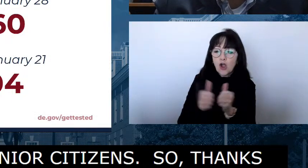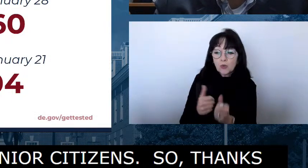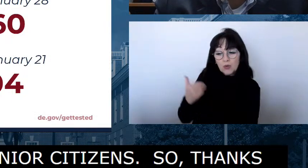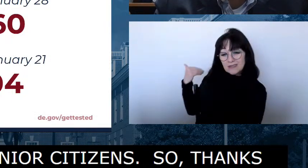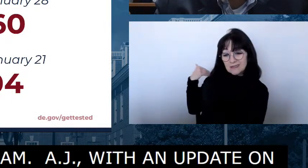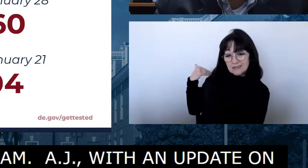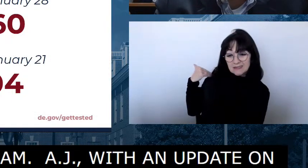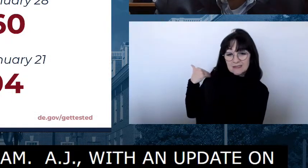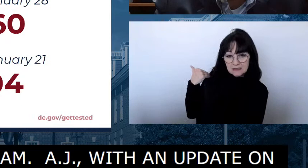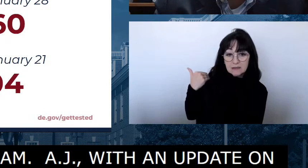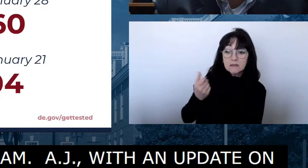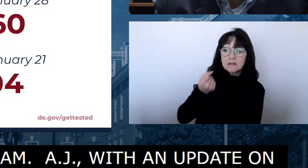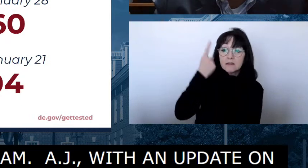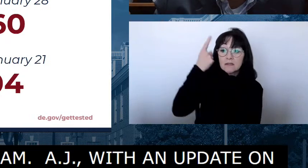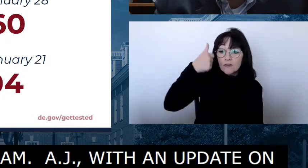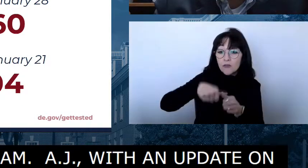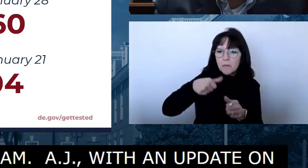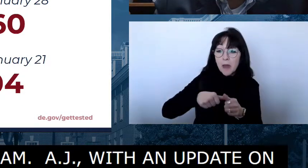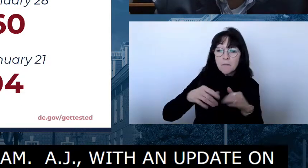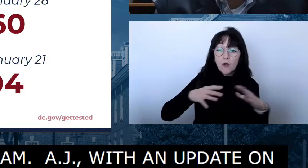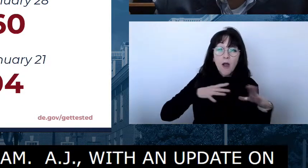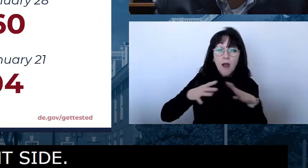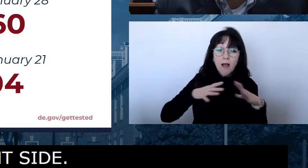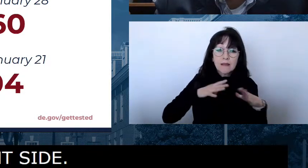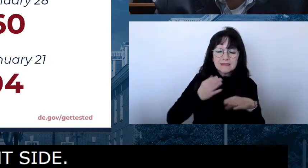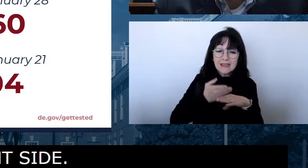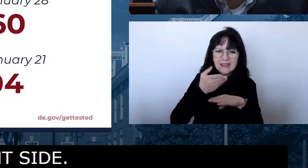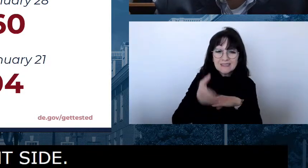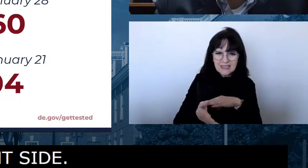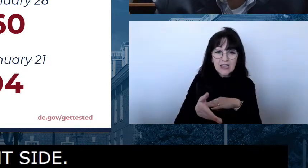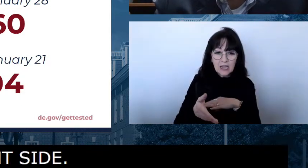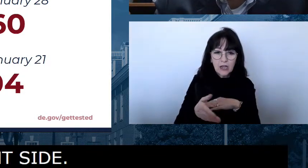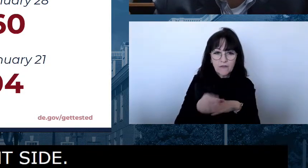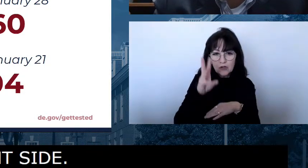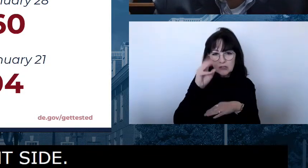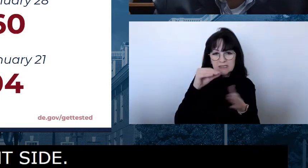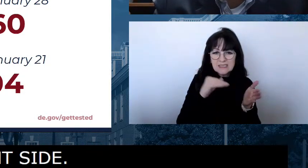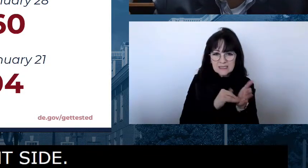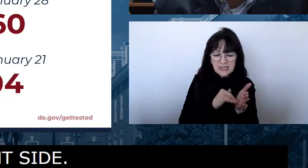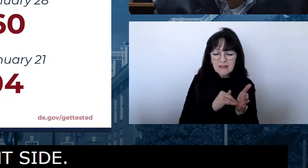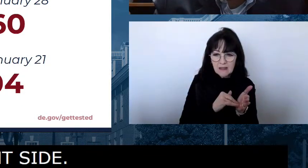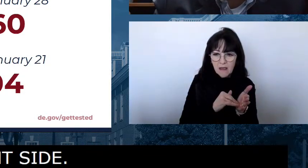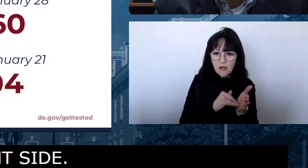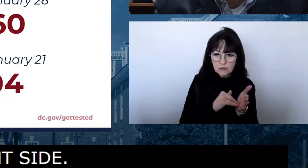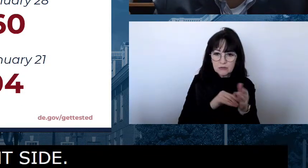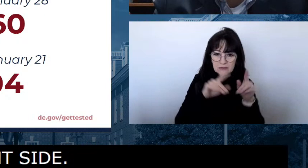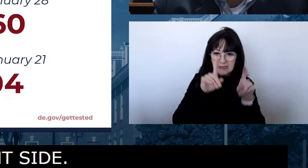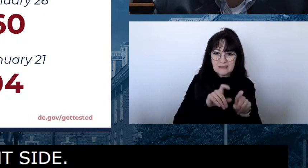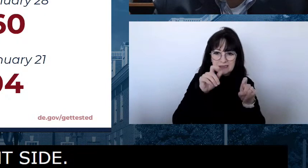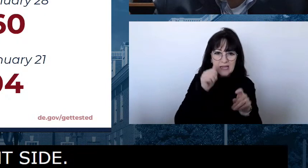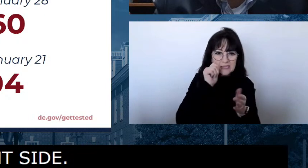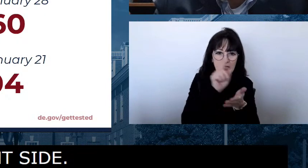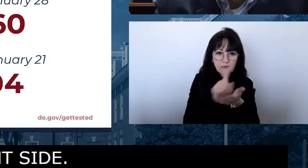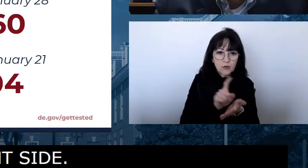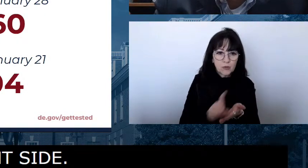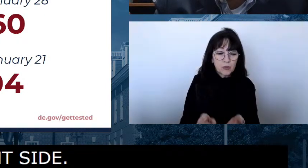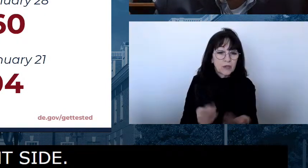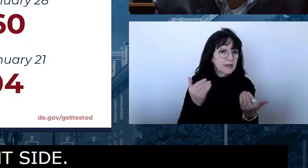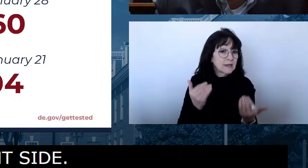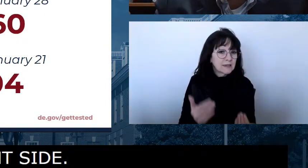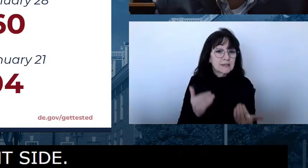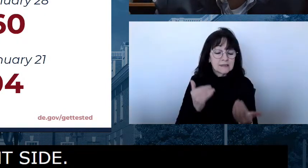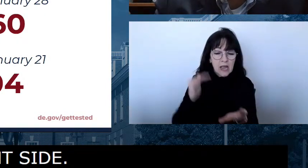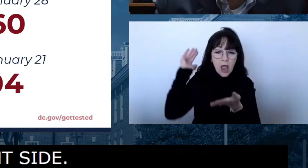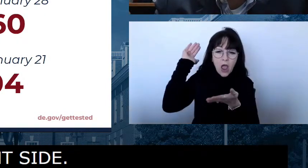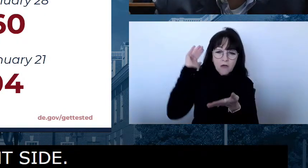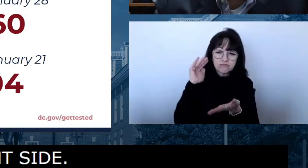around 60,000 tests a week. We have now seen 4 consecutive weeks in a row where we've declined. We're almost half of where we were during our